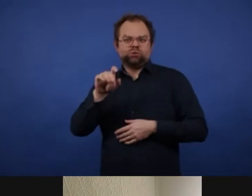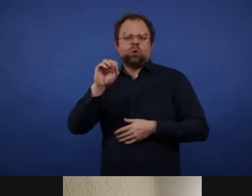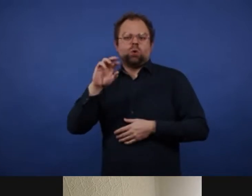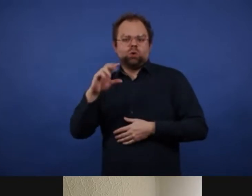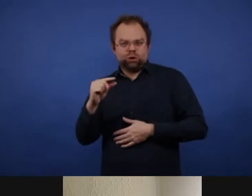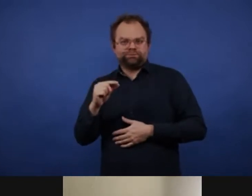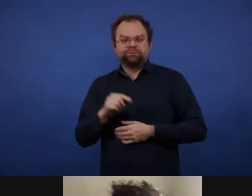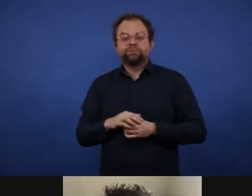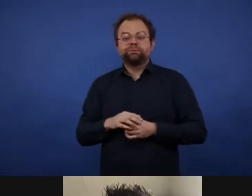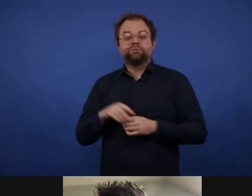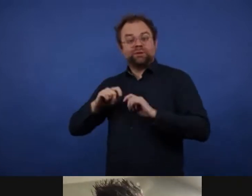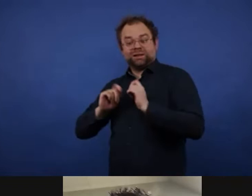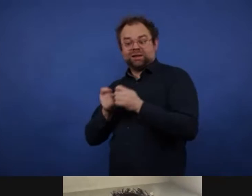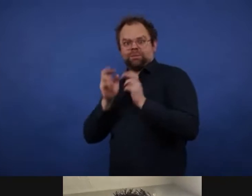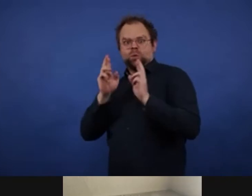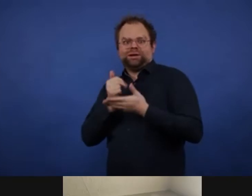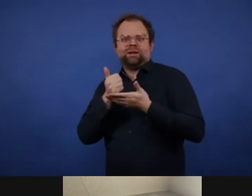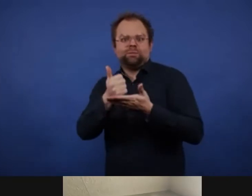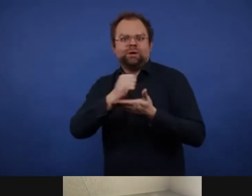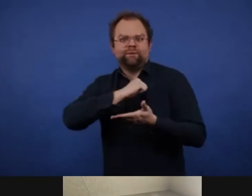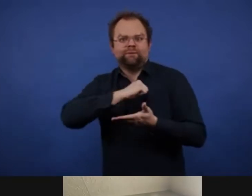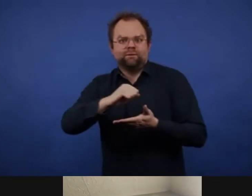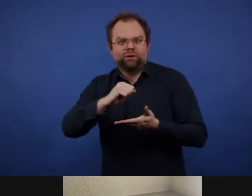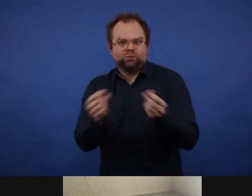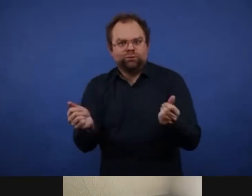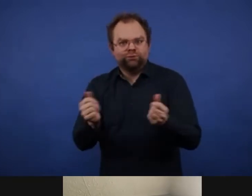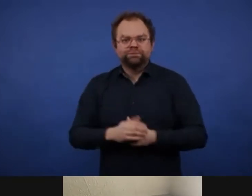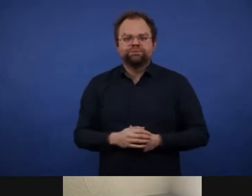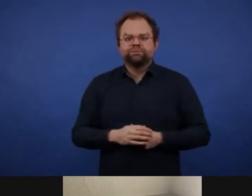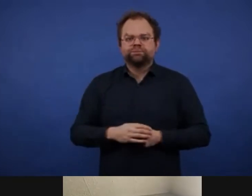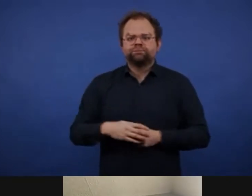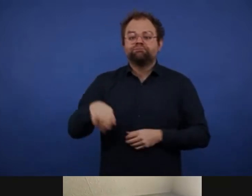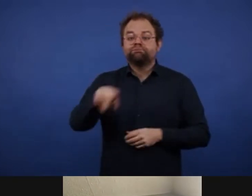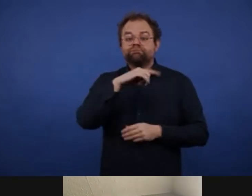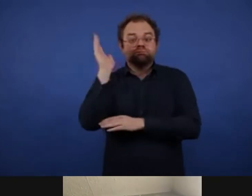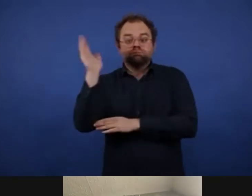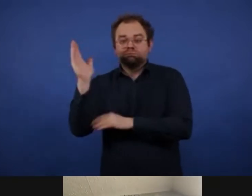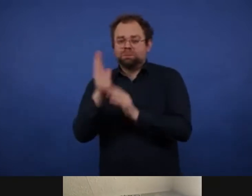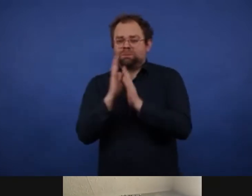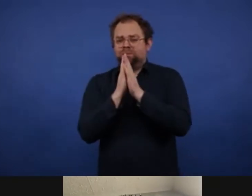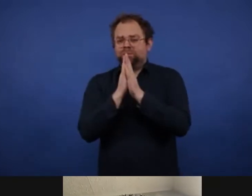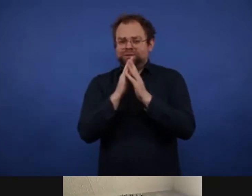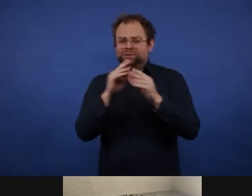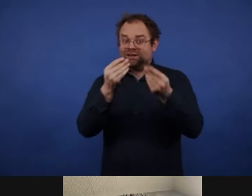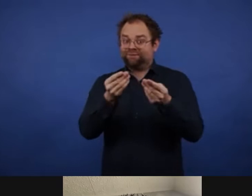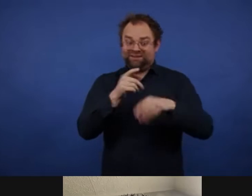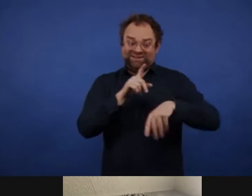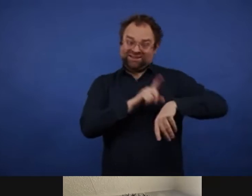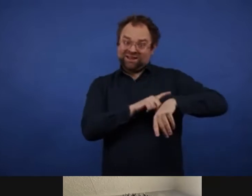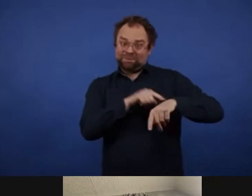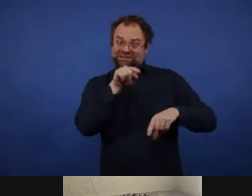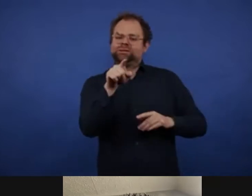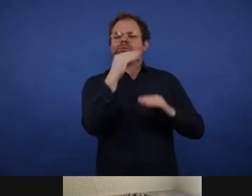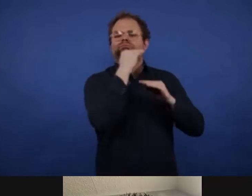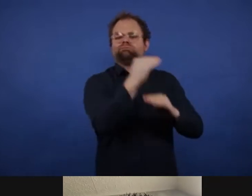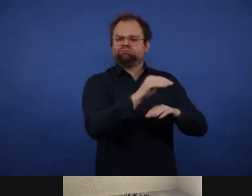the logistic and communication teams at the International Disability Alliance for their hard work and consideration in enabling the